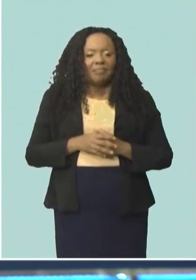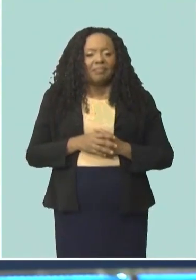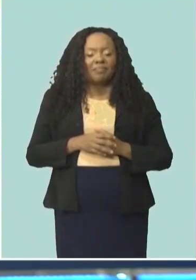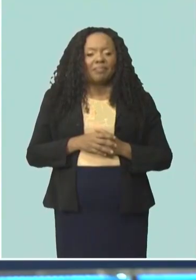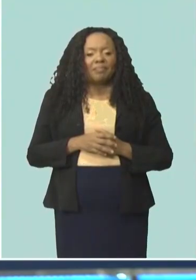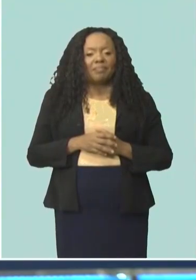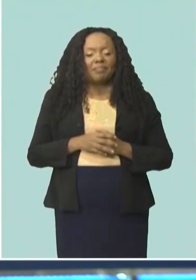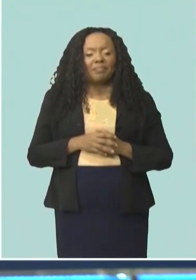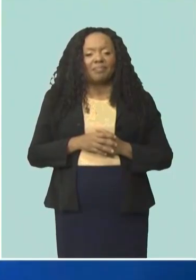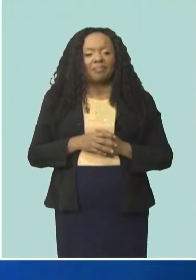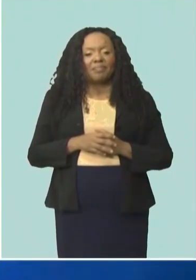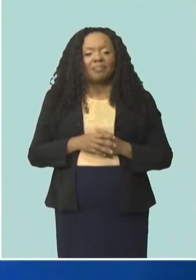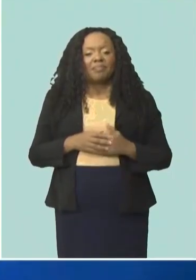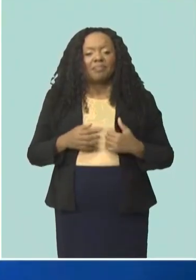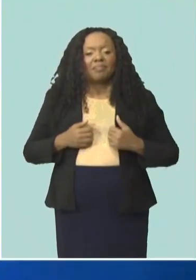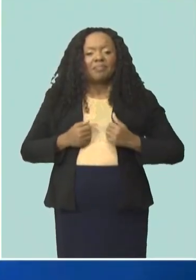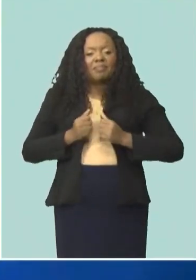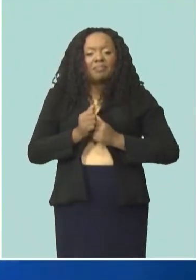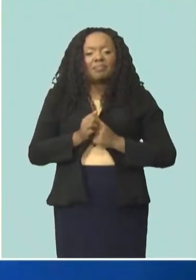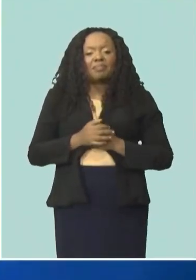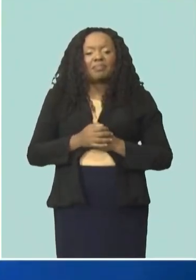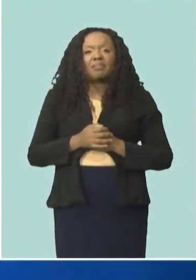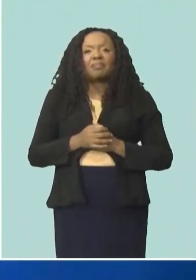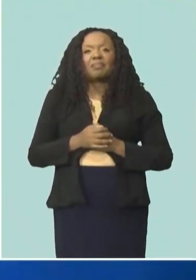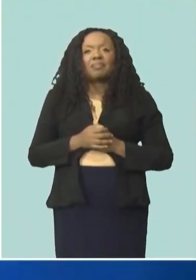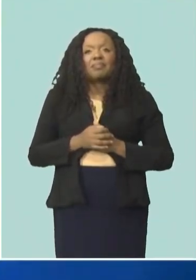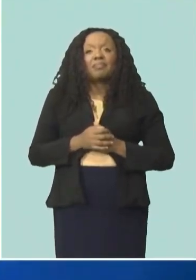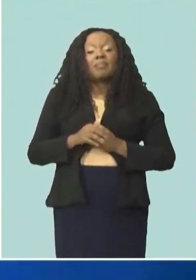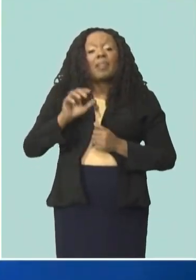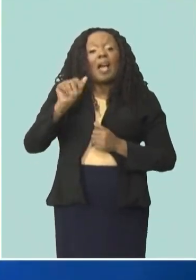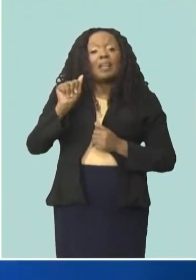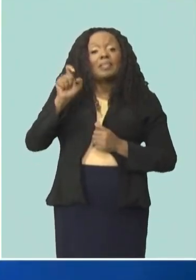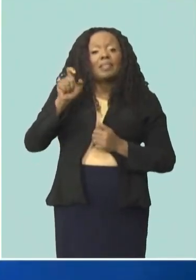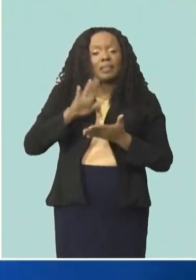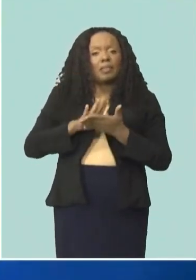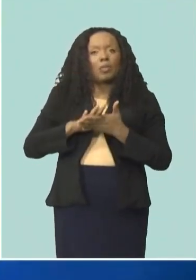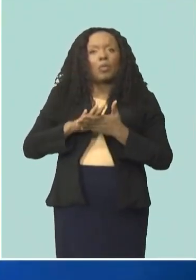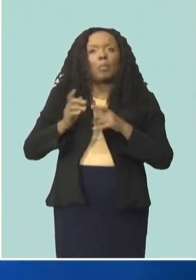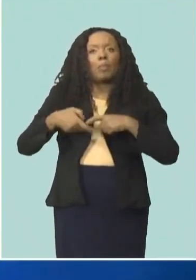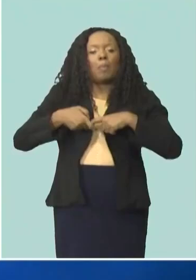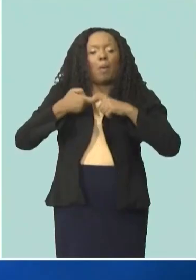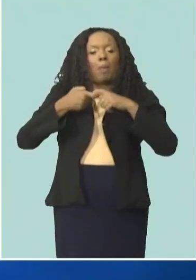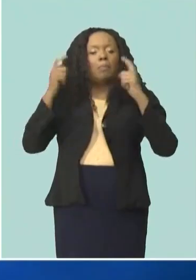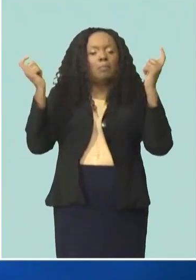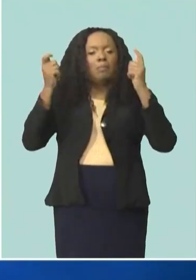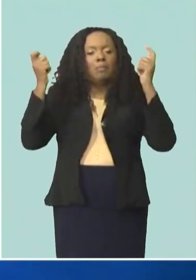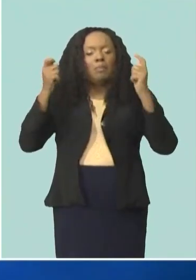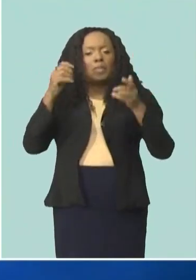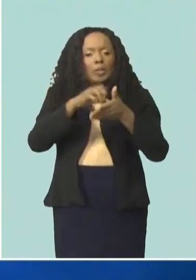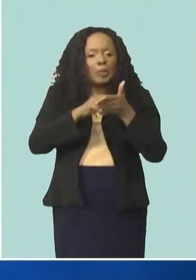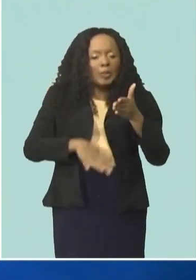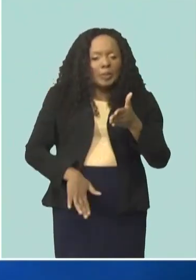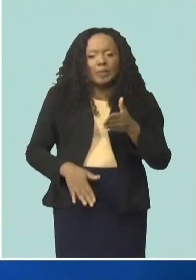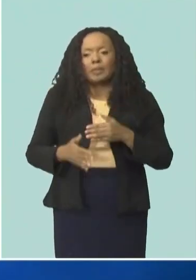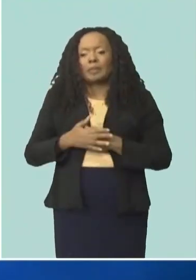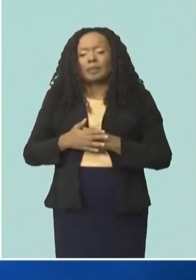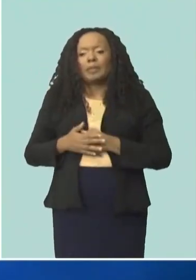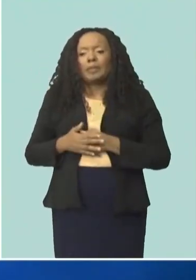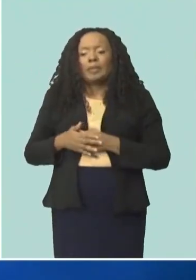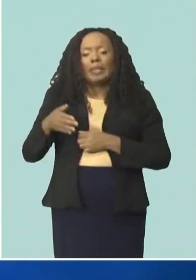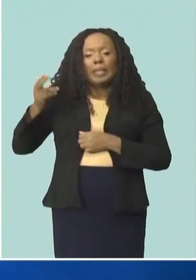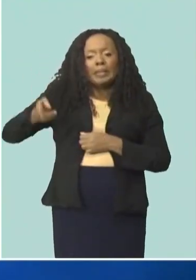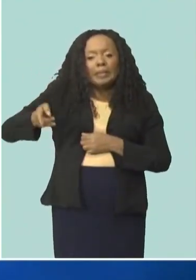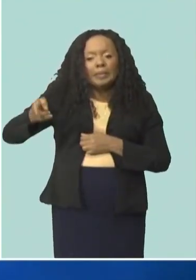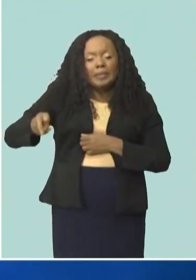Roberts. The Alexandra School paused to celebrate its students, its legacy and its future, honoring